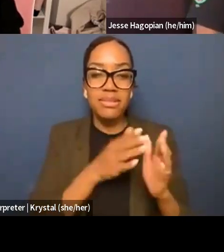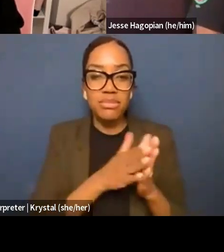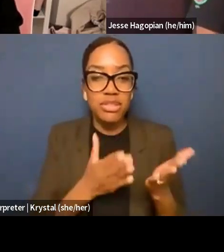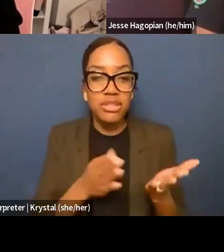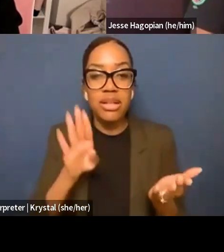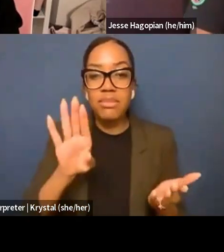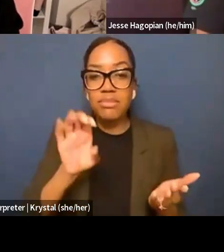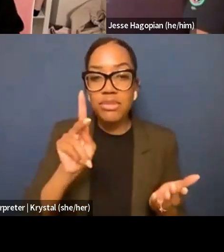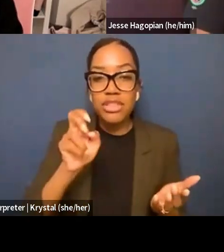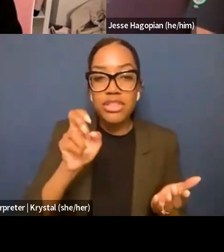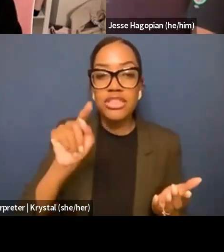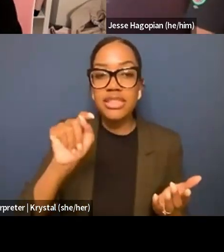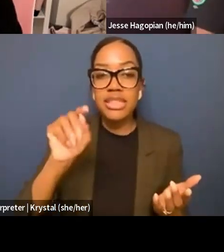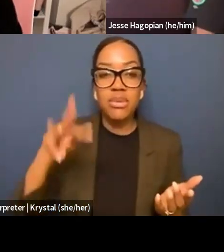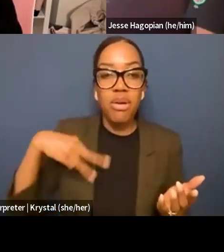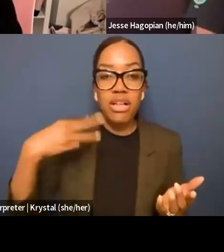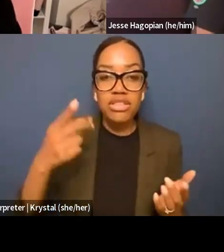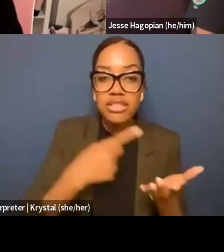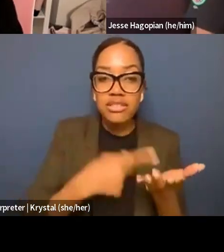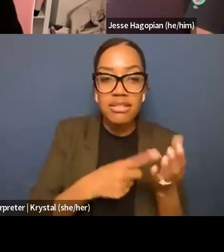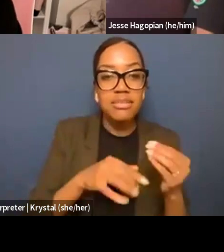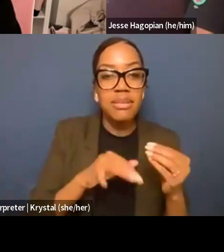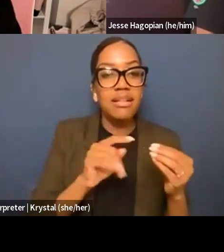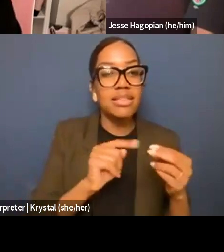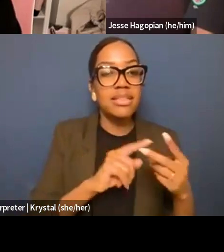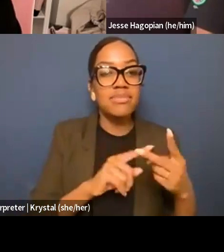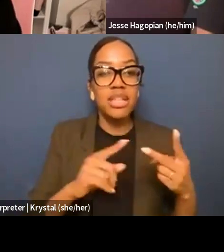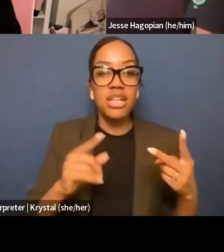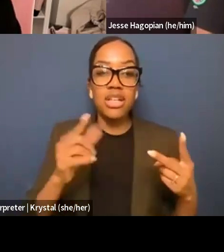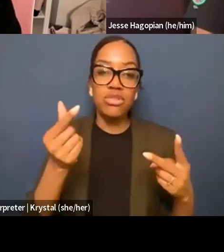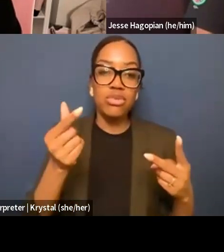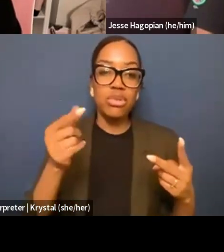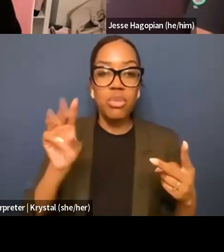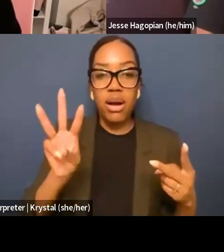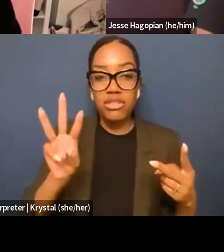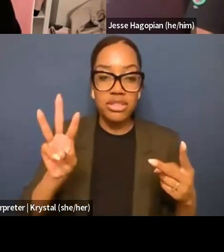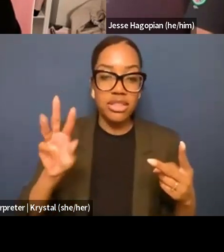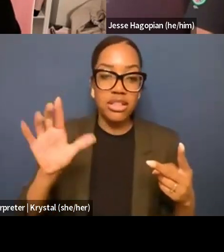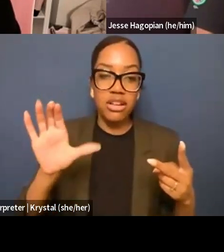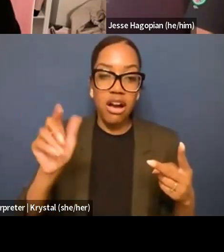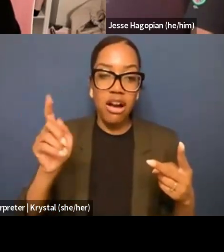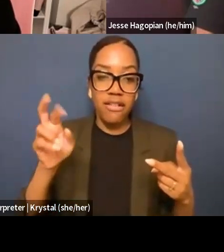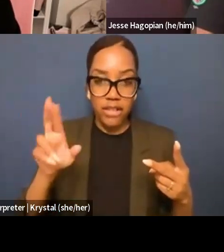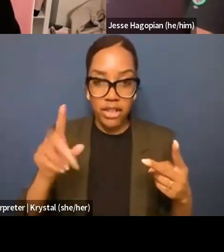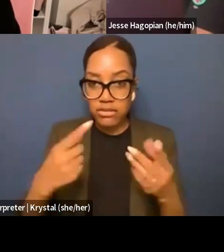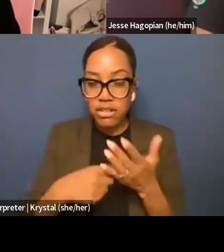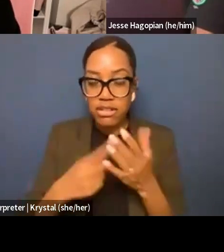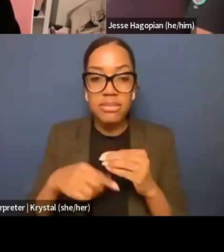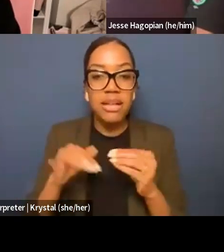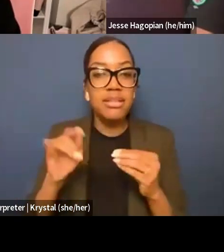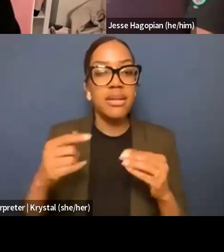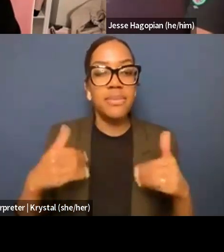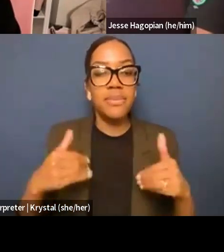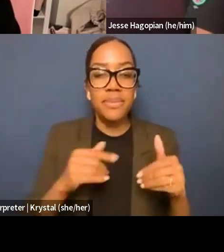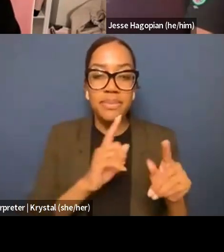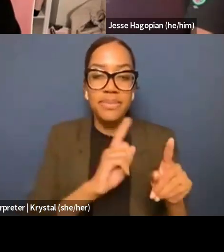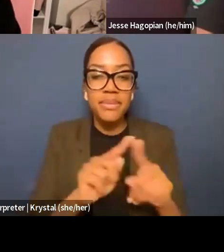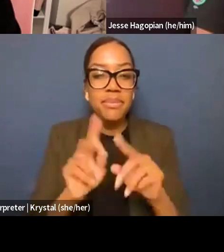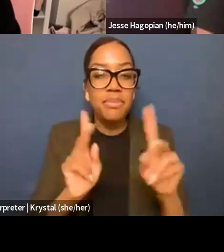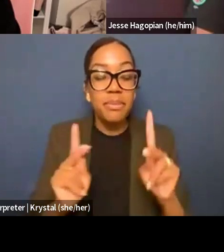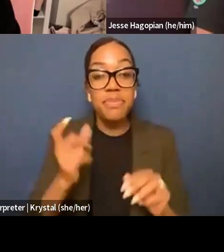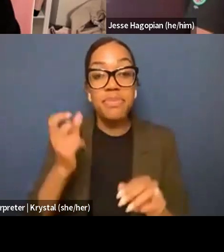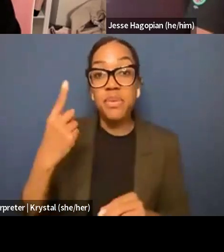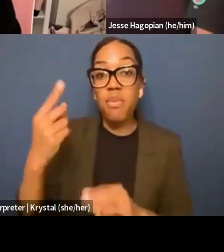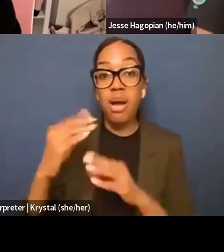of a boy who is a 10-year-old who joins the Union Army sort of as a laborer,